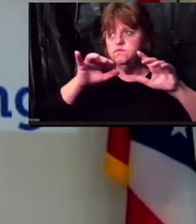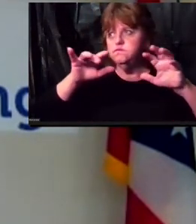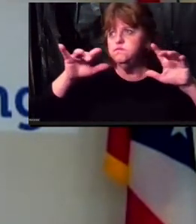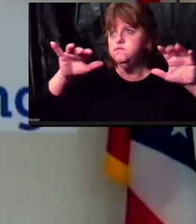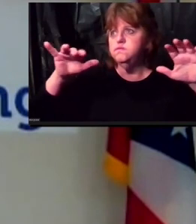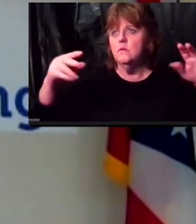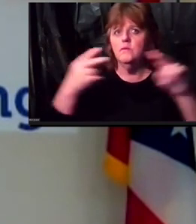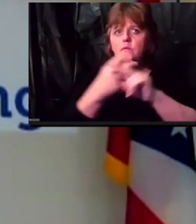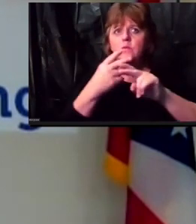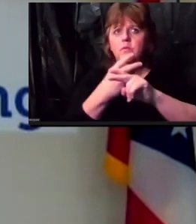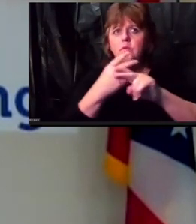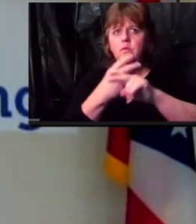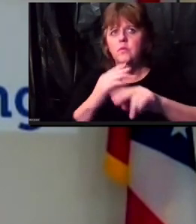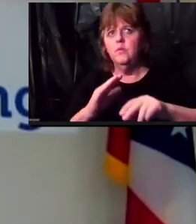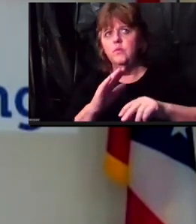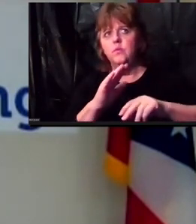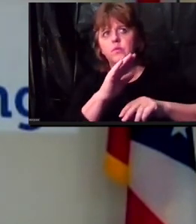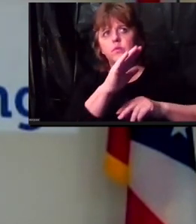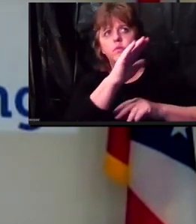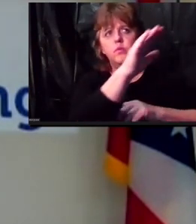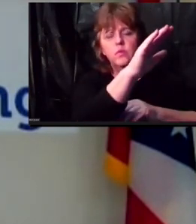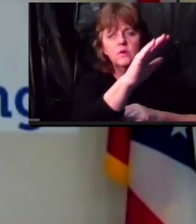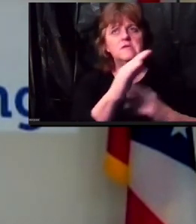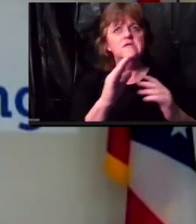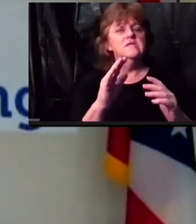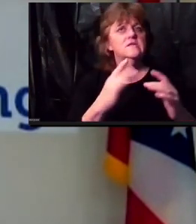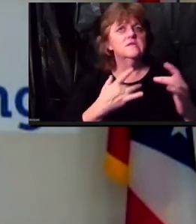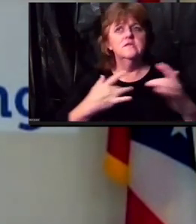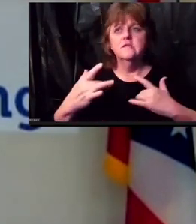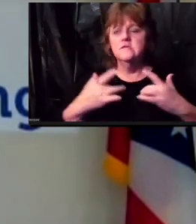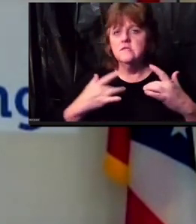super spreading events. And